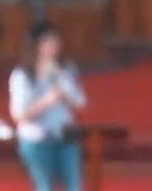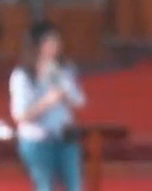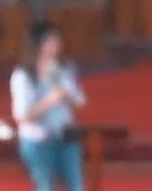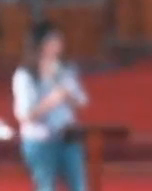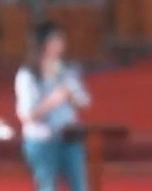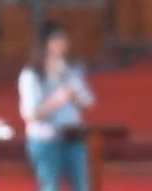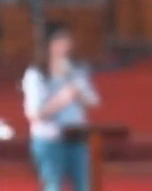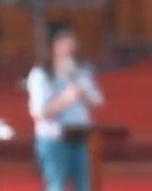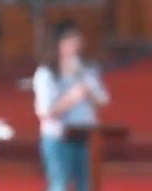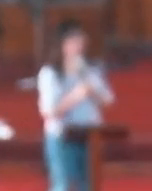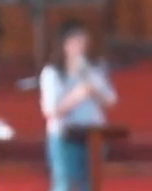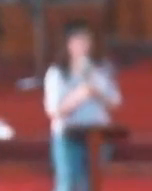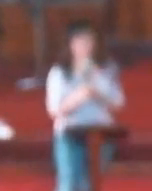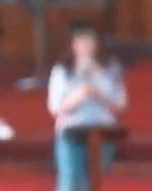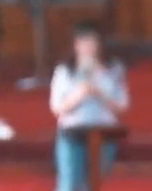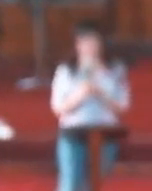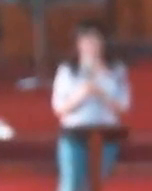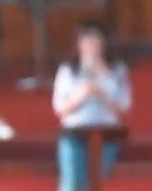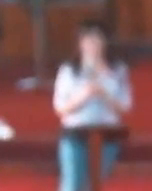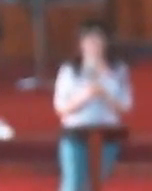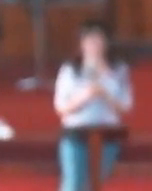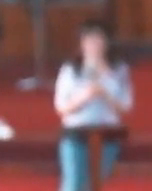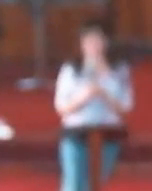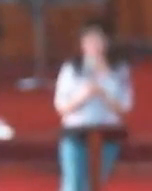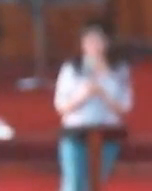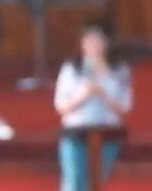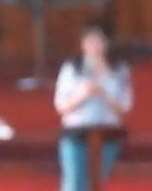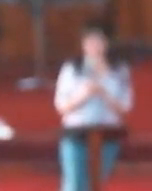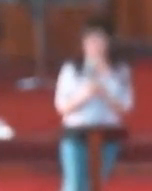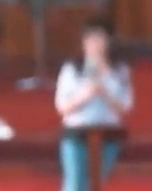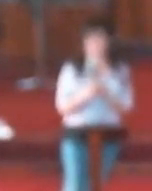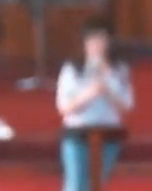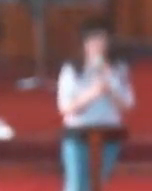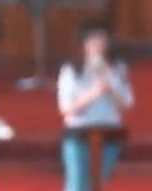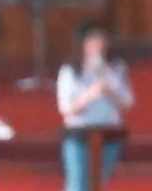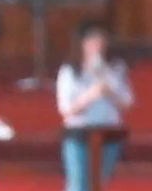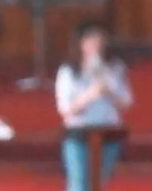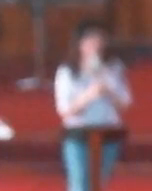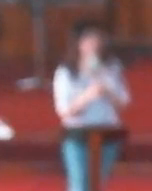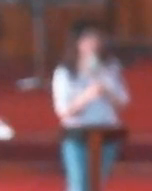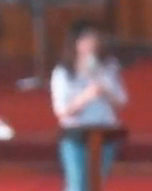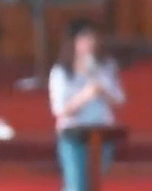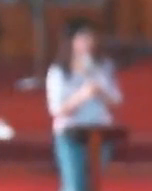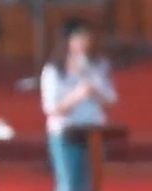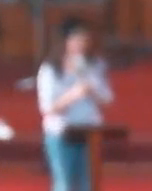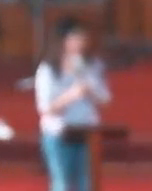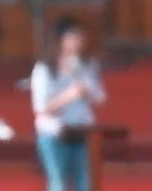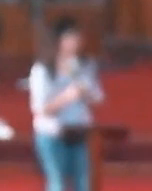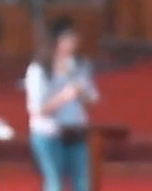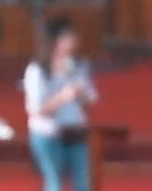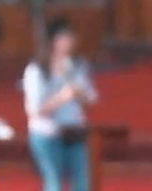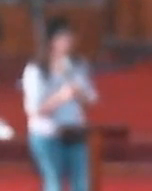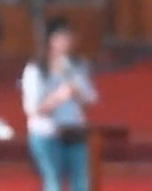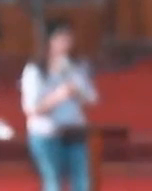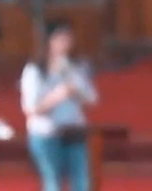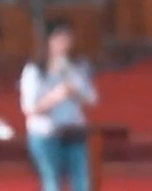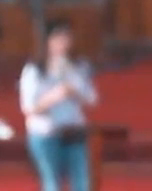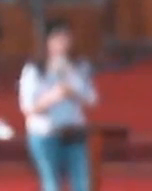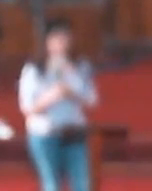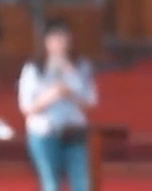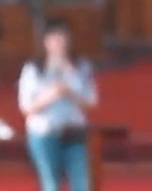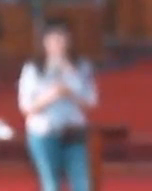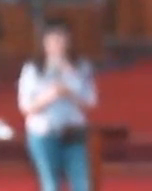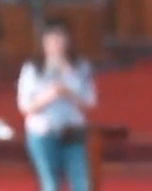Que la fe mueve montañas. Vamos a leer eso ahorita en un ratito. Faith moves mountains, and we are going to read that passage.